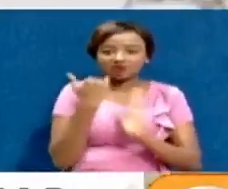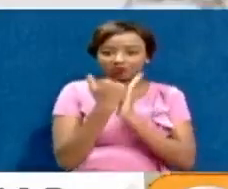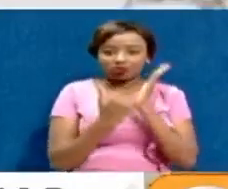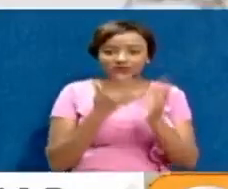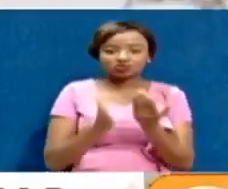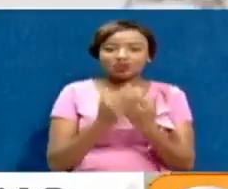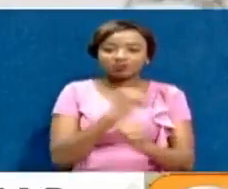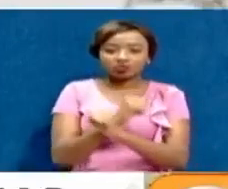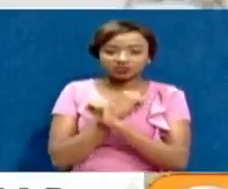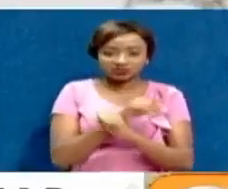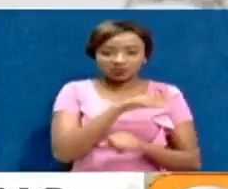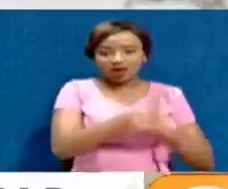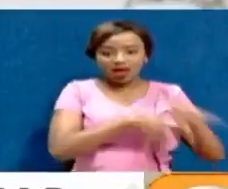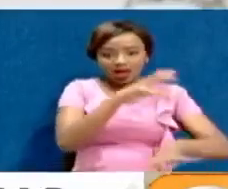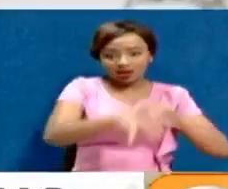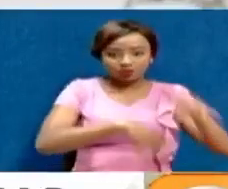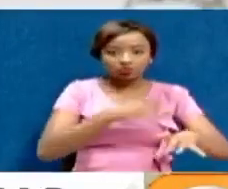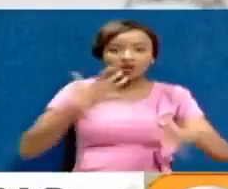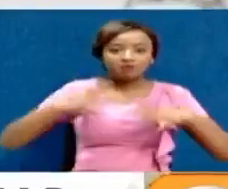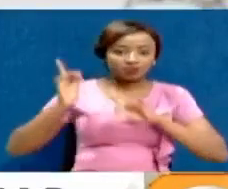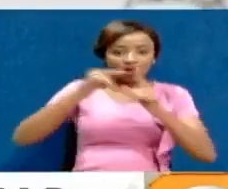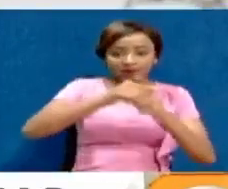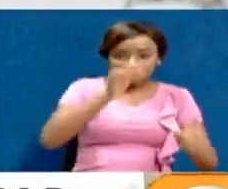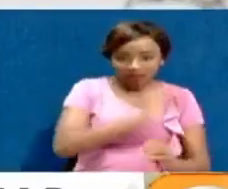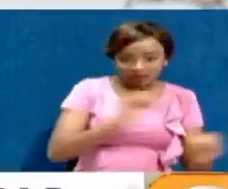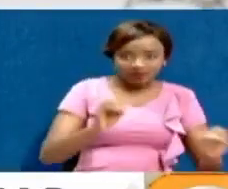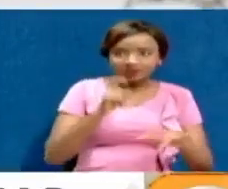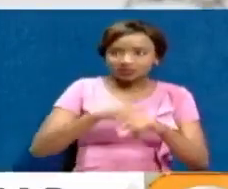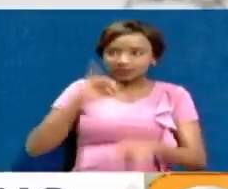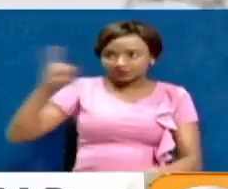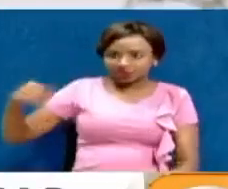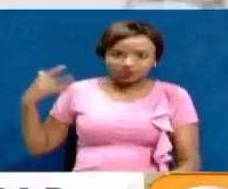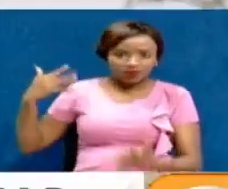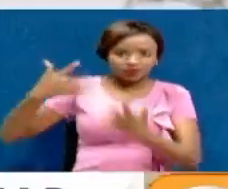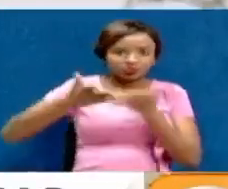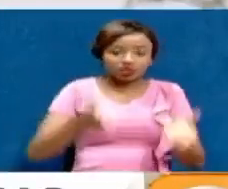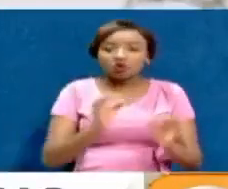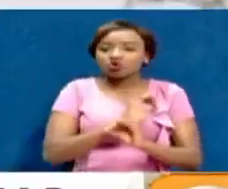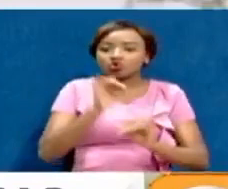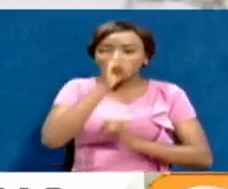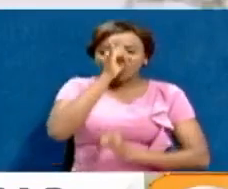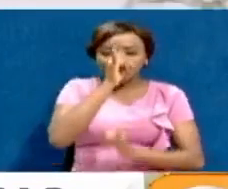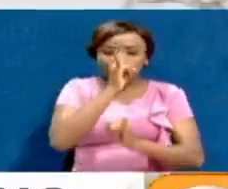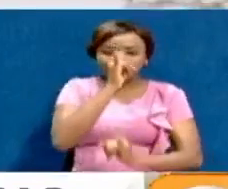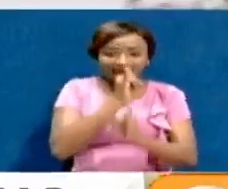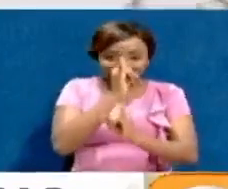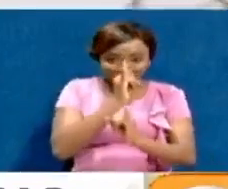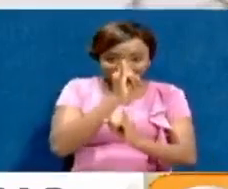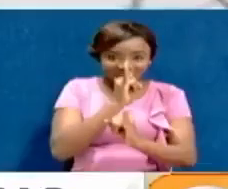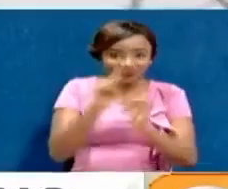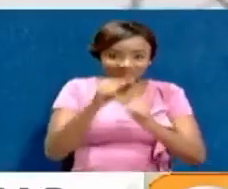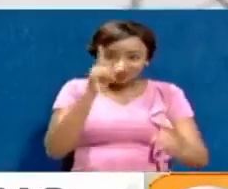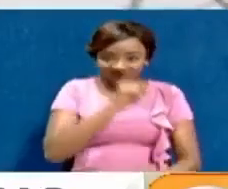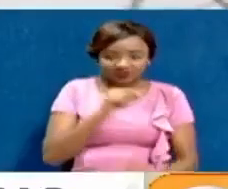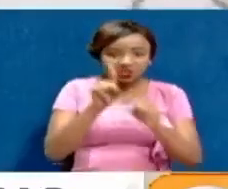successful. And touch wood, since January to today, not a single rhino has been poached. And also the